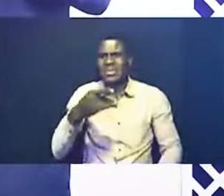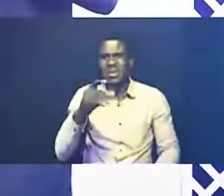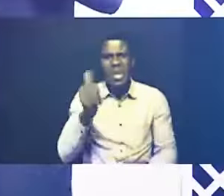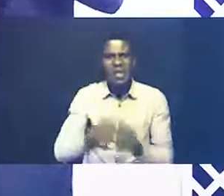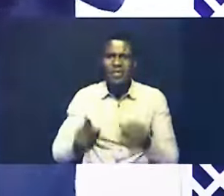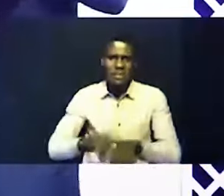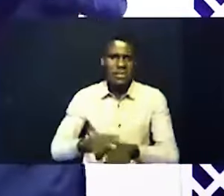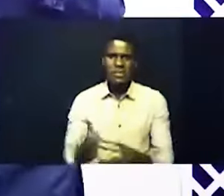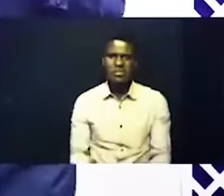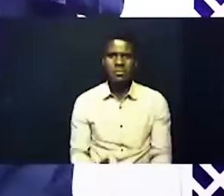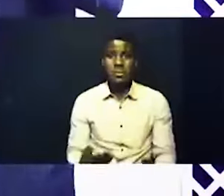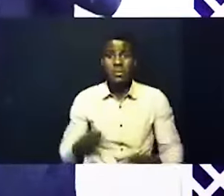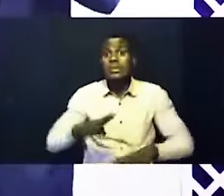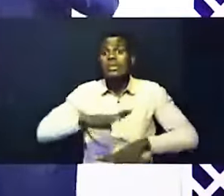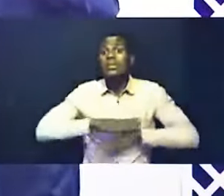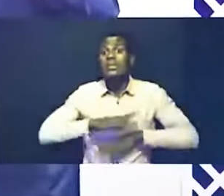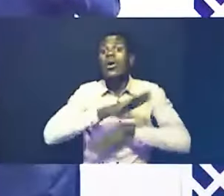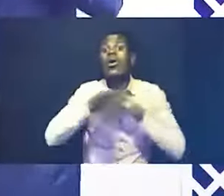time